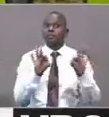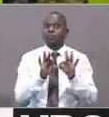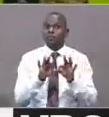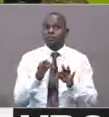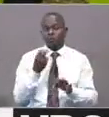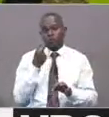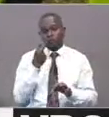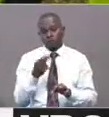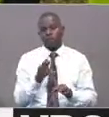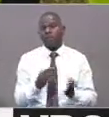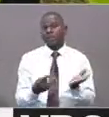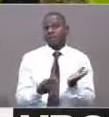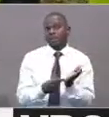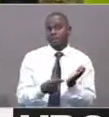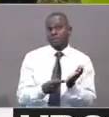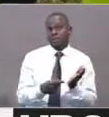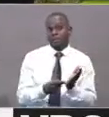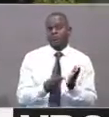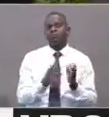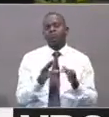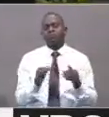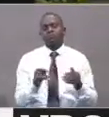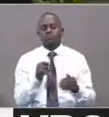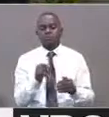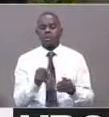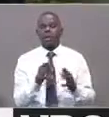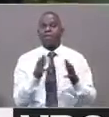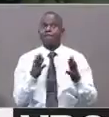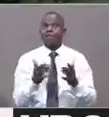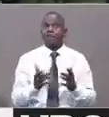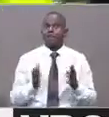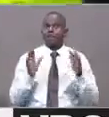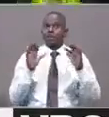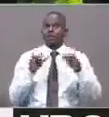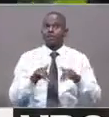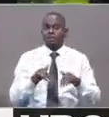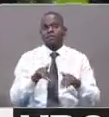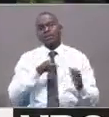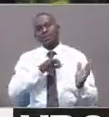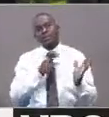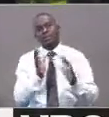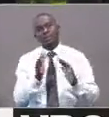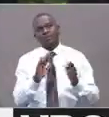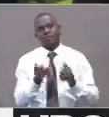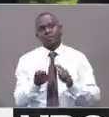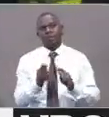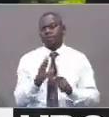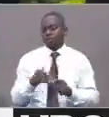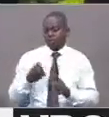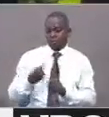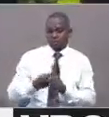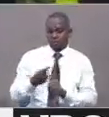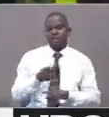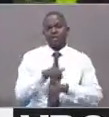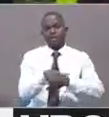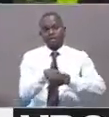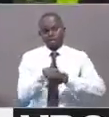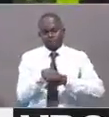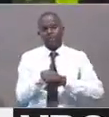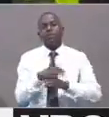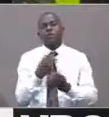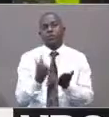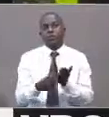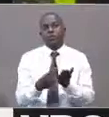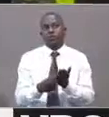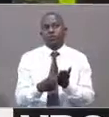the sharing of technology, and I hope when we have the big conference on climate change next month in the UK, that Uganda